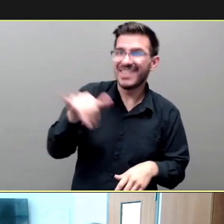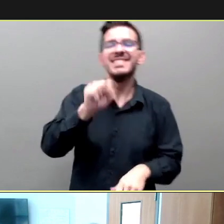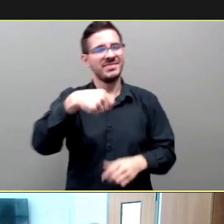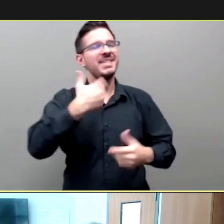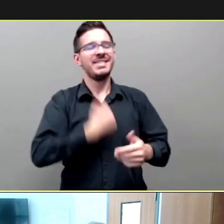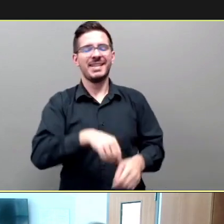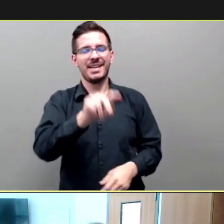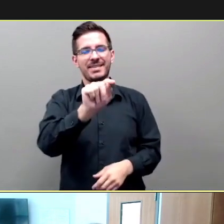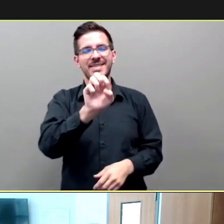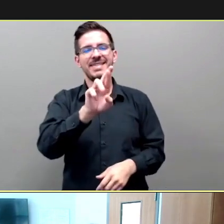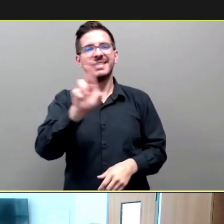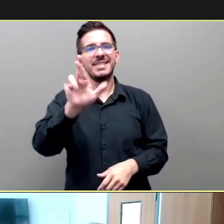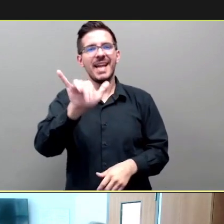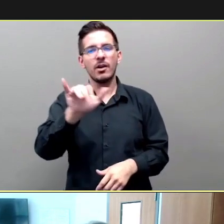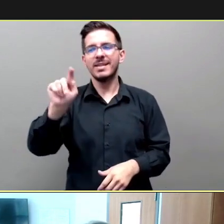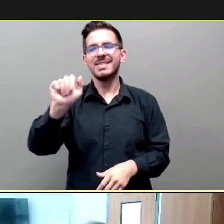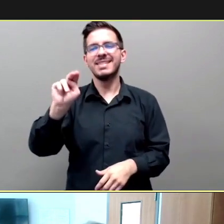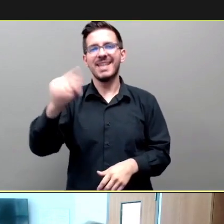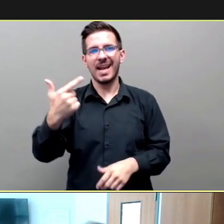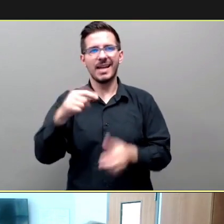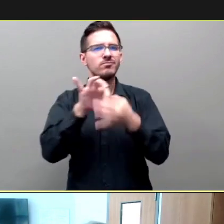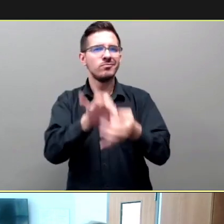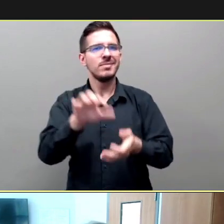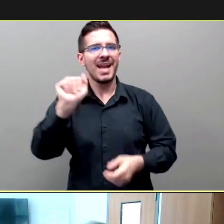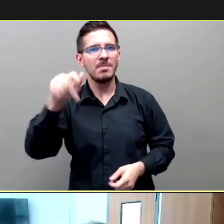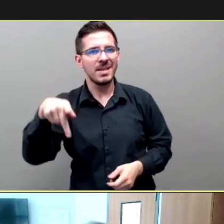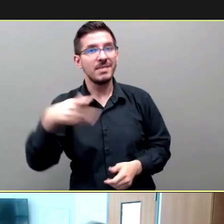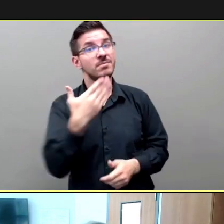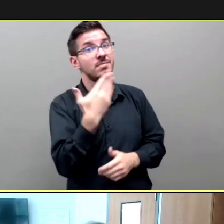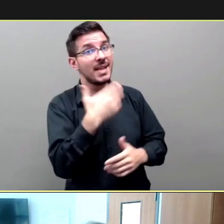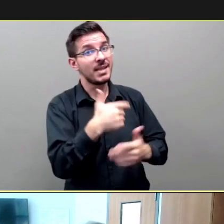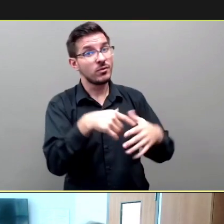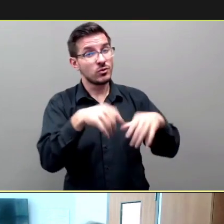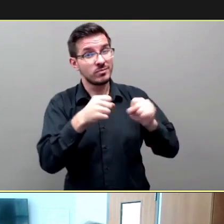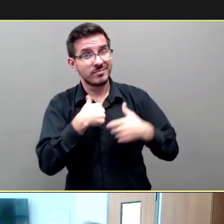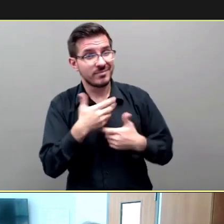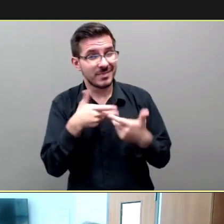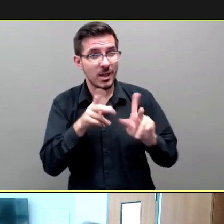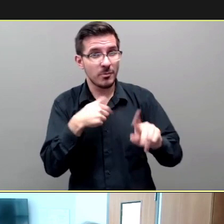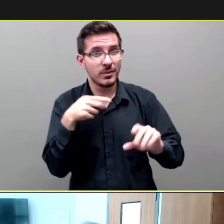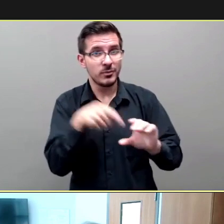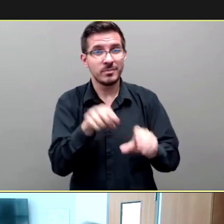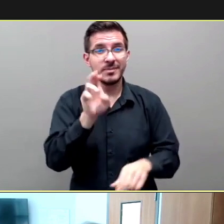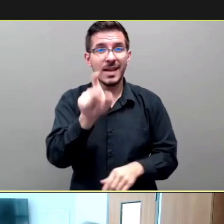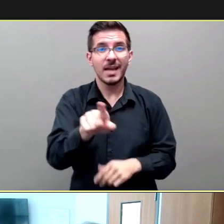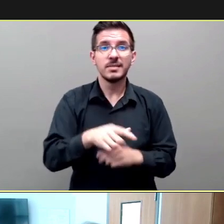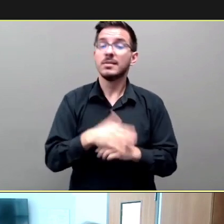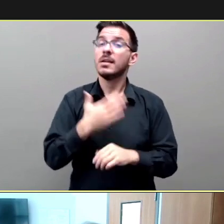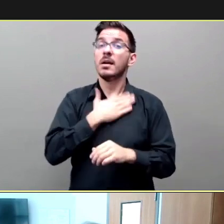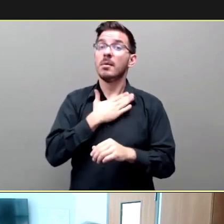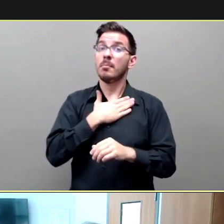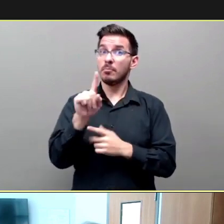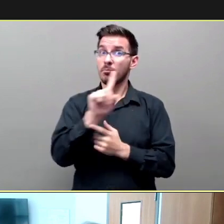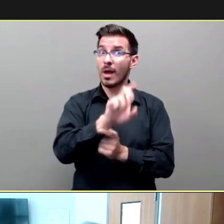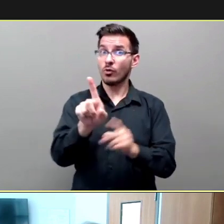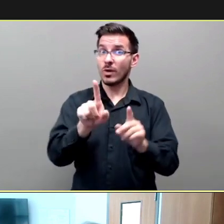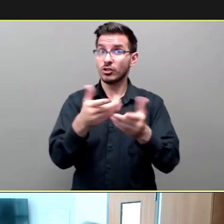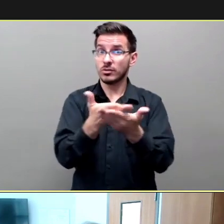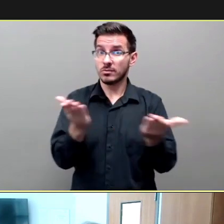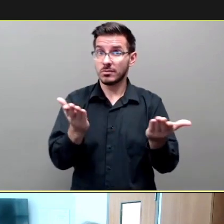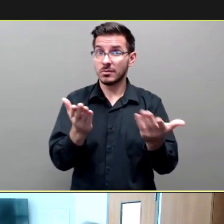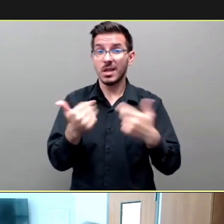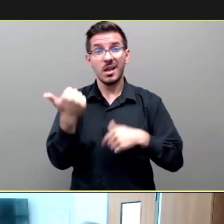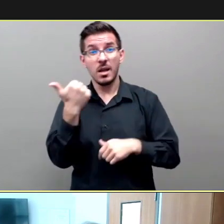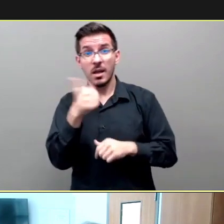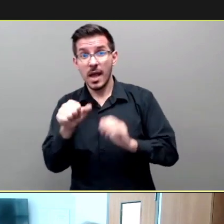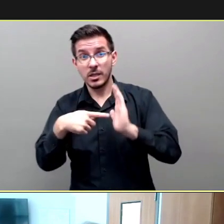Terry Tang with the AP. Thanks for having me. My question is there any indication that there'll be an